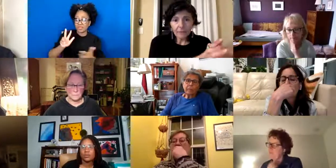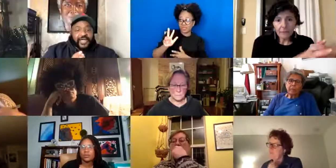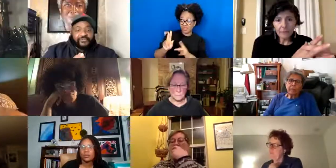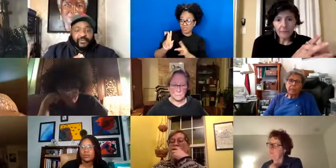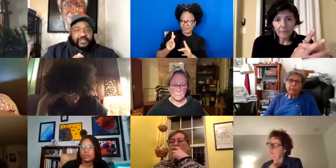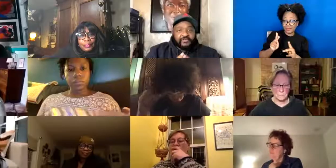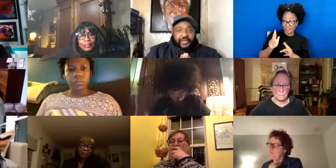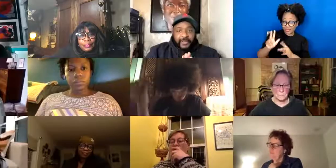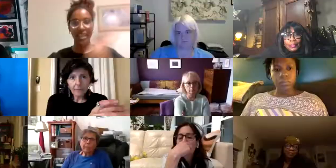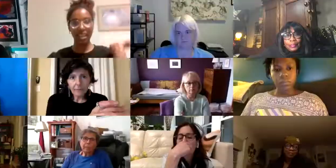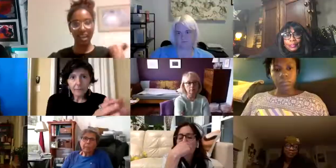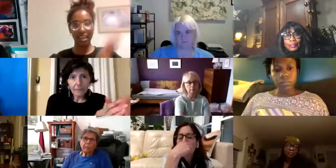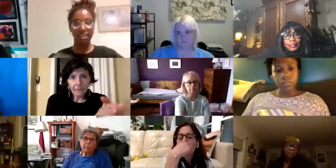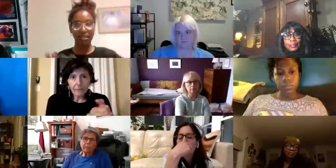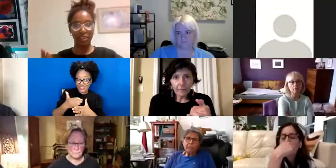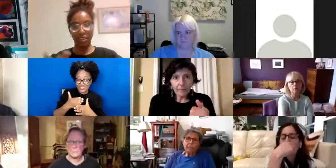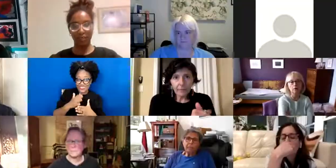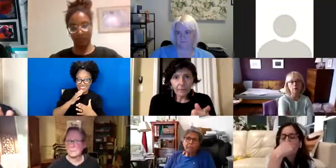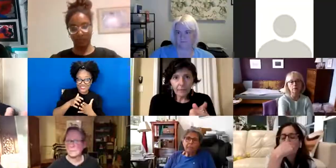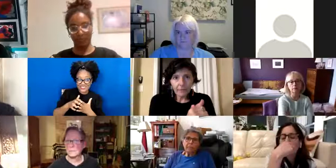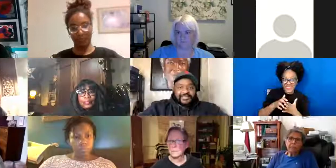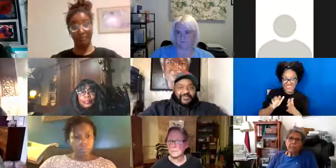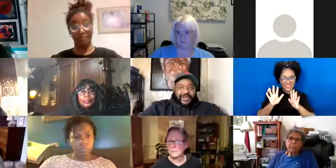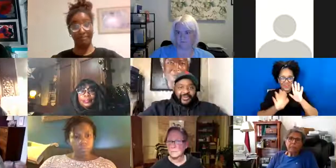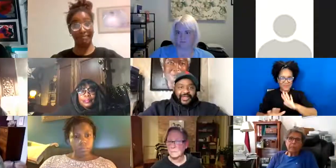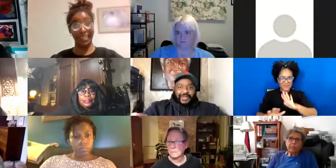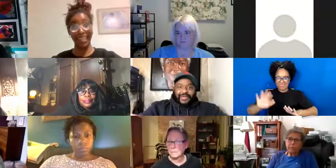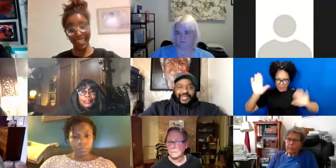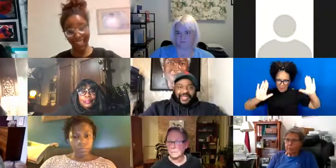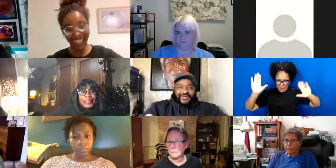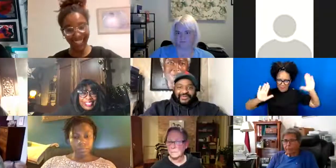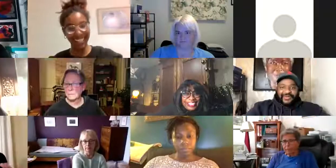this draft of what they've written. Okay, that's enough. All right,